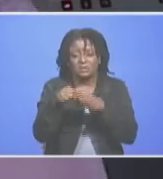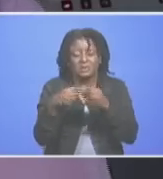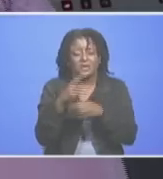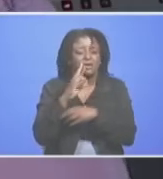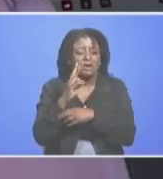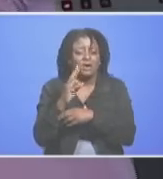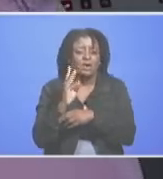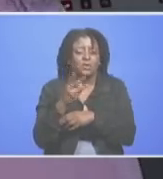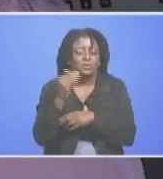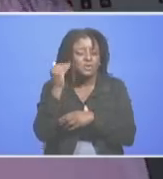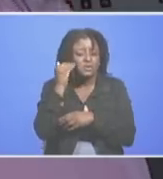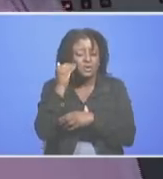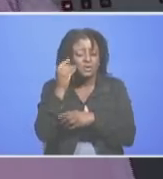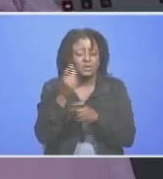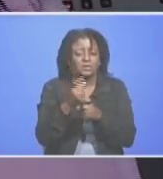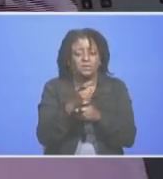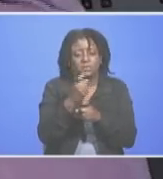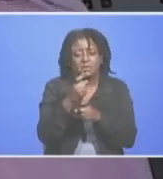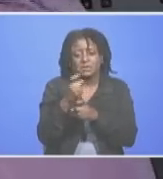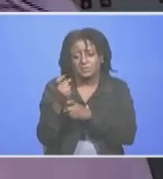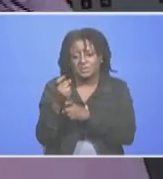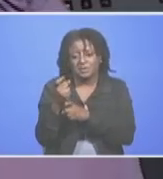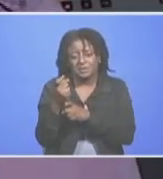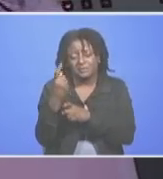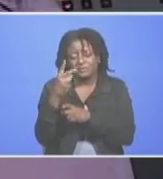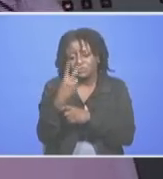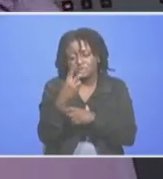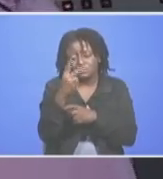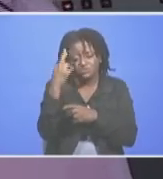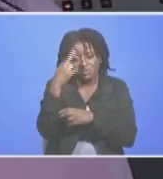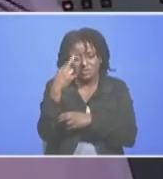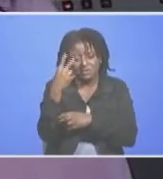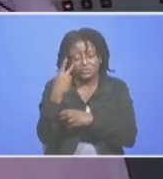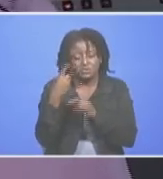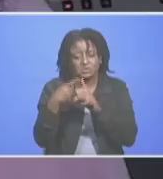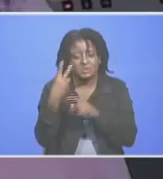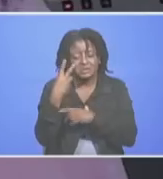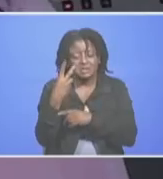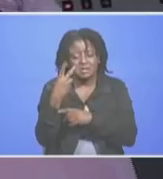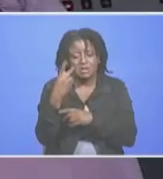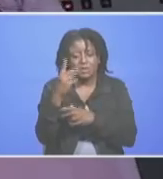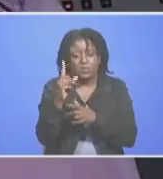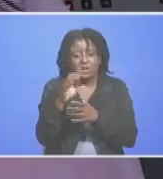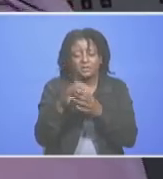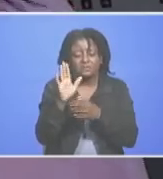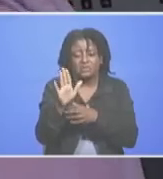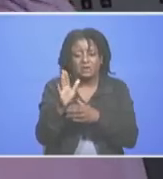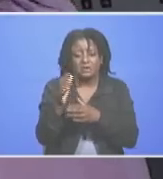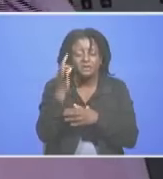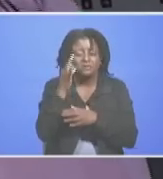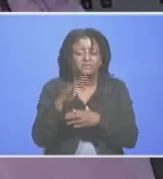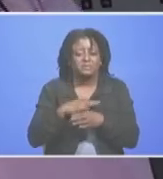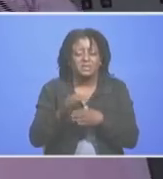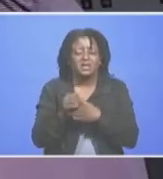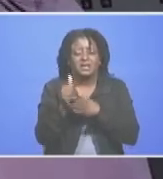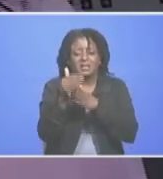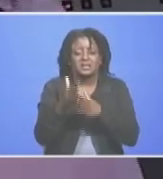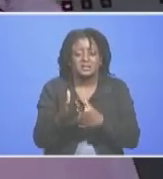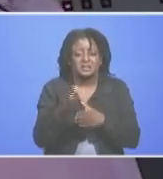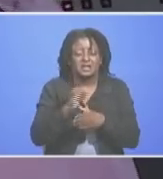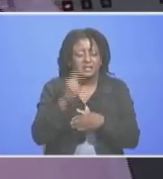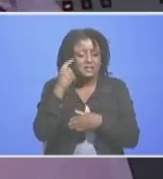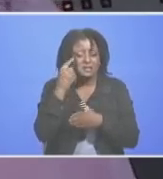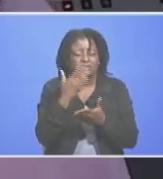know we are very well known for the tourism, but to see like one of figure lager, so I think it's good, very